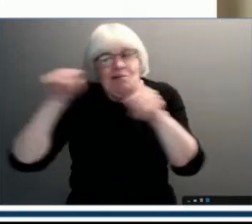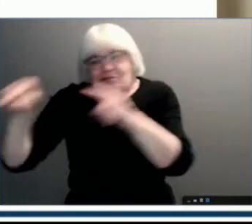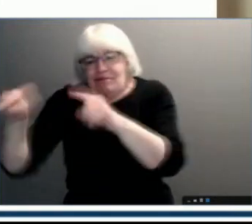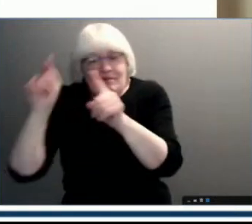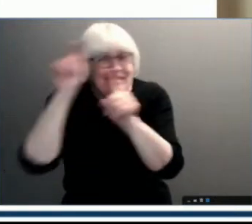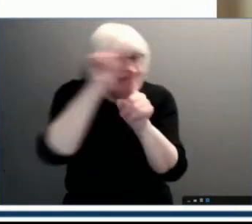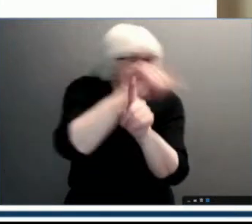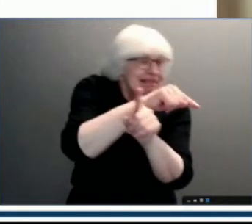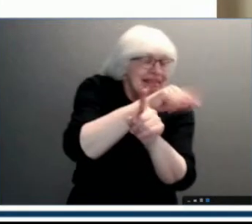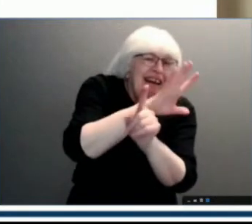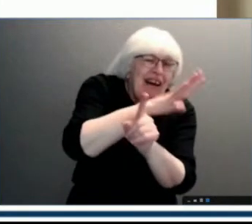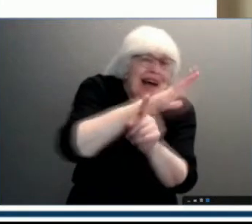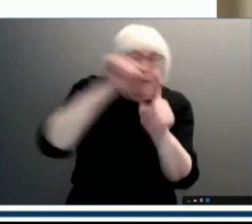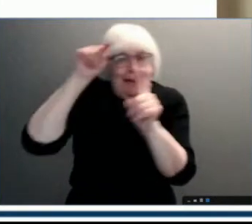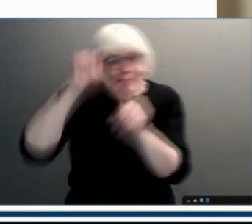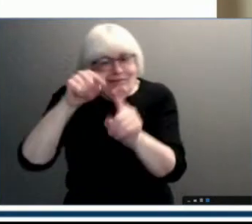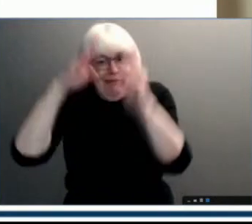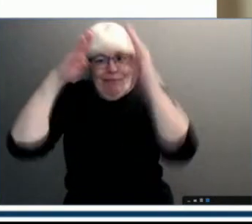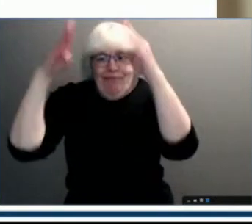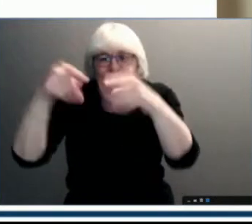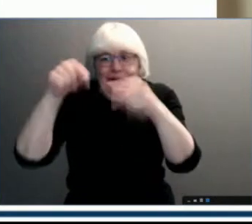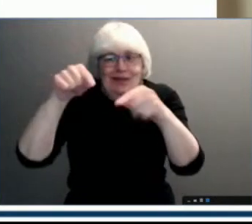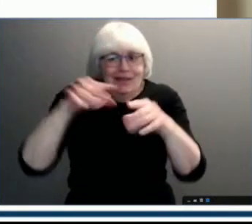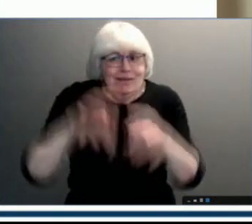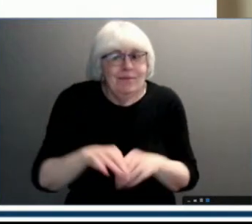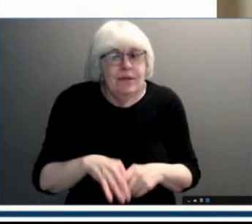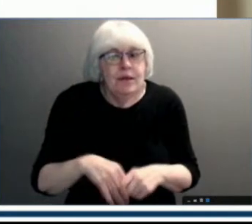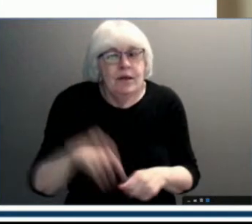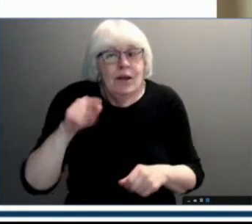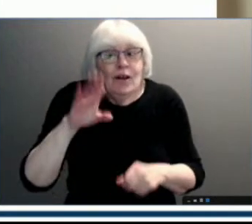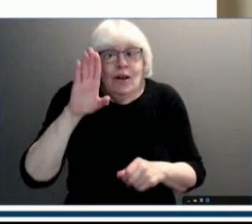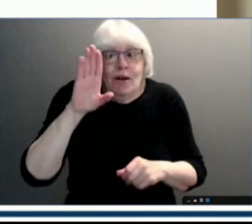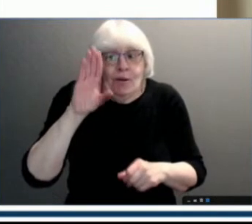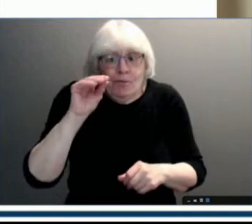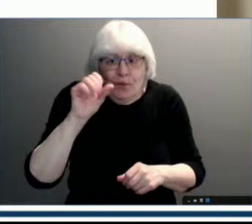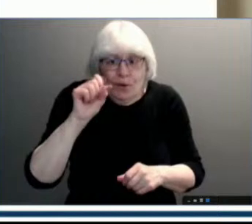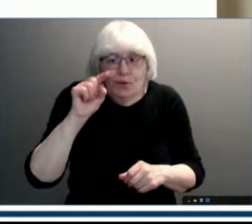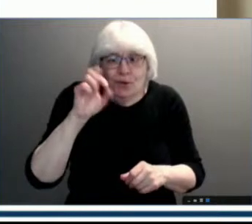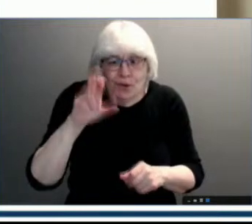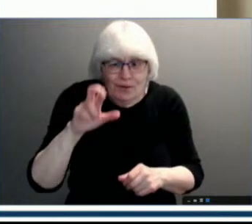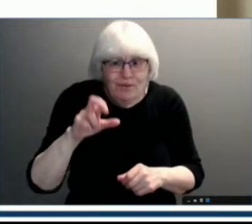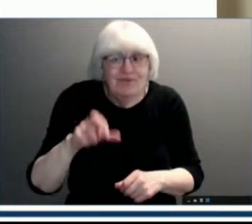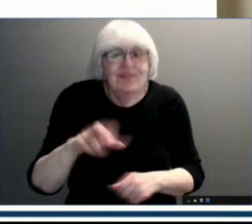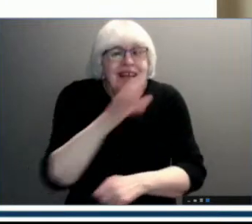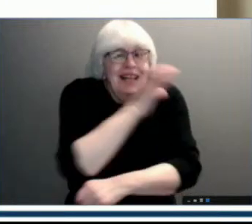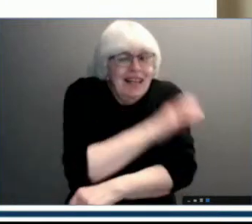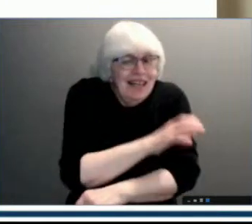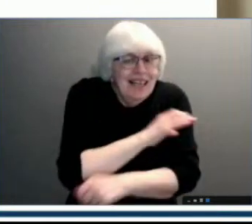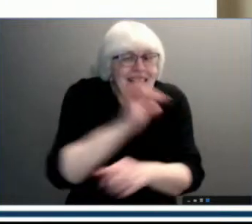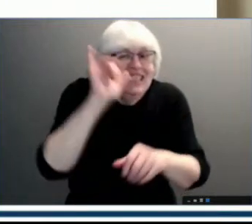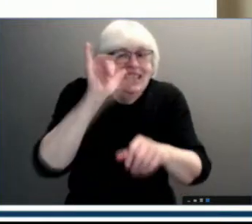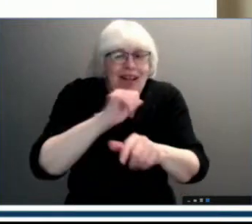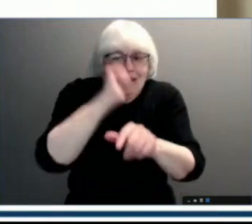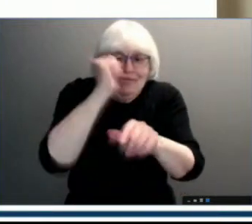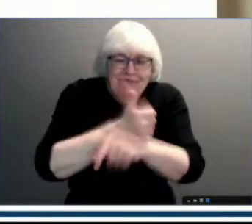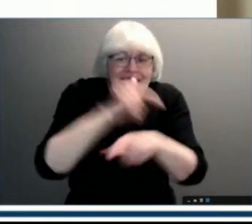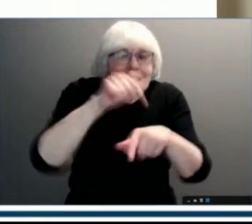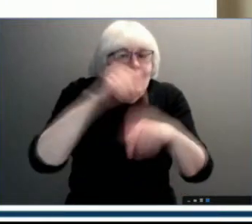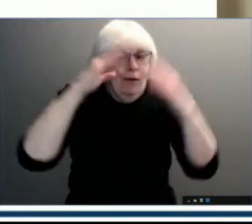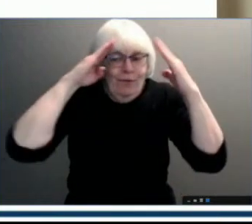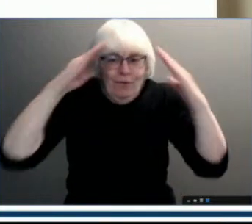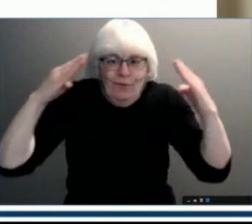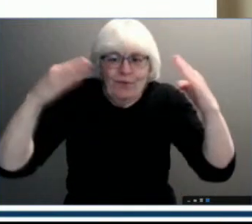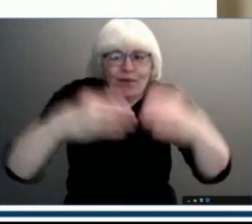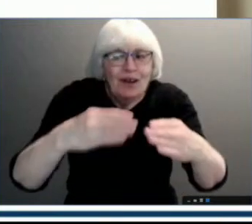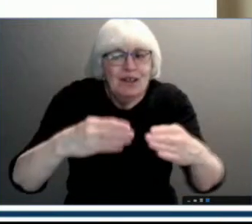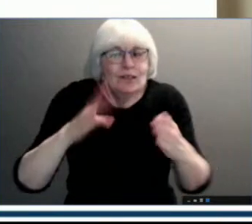lot of that's booster clinics. That's where a big effort is going. So we'll continue to monitor. If we need to change, we'll